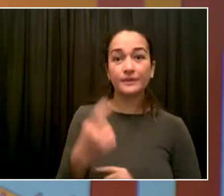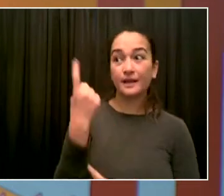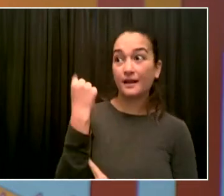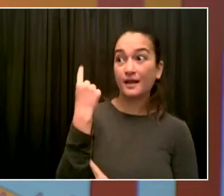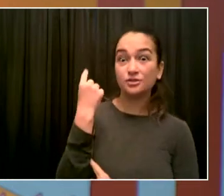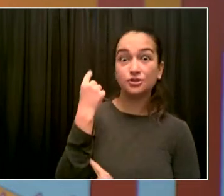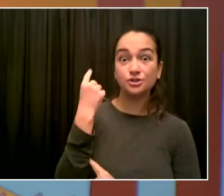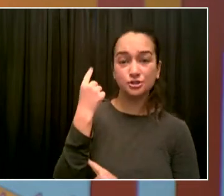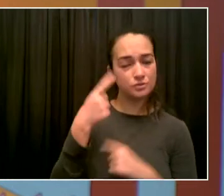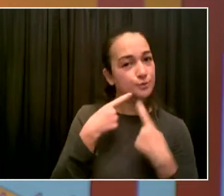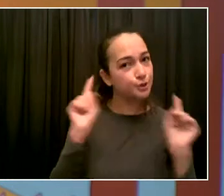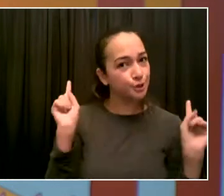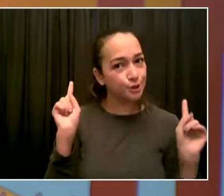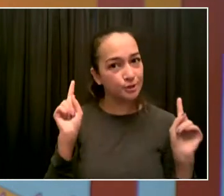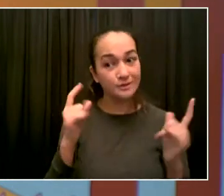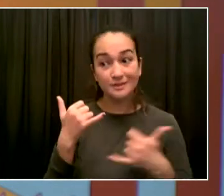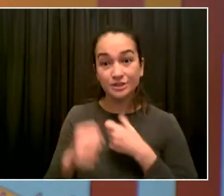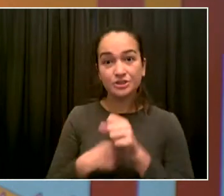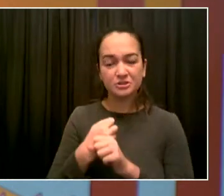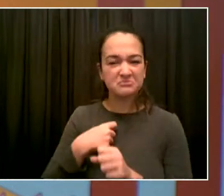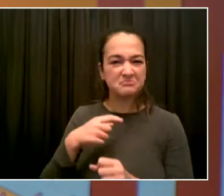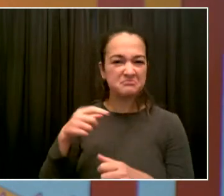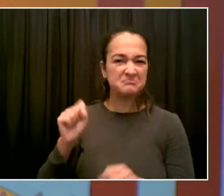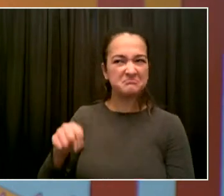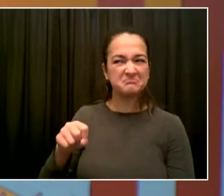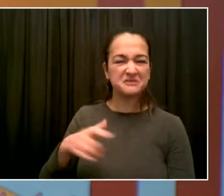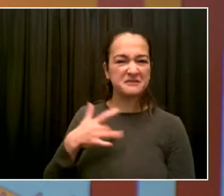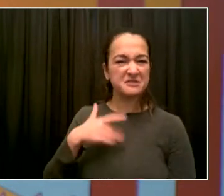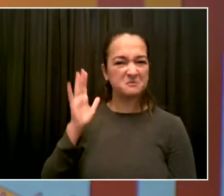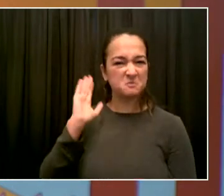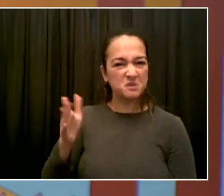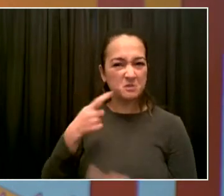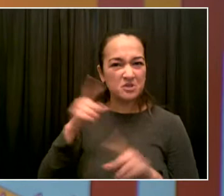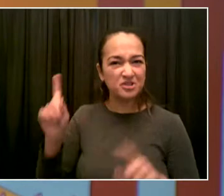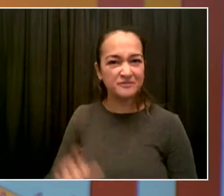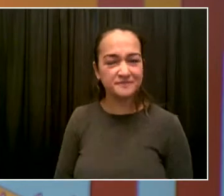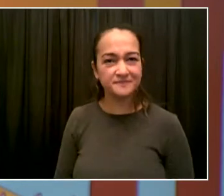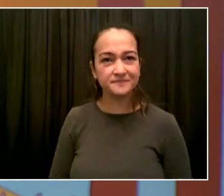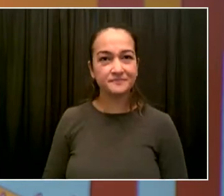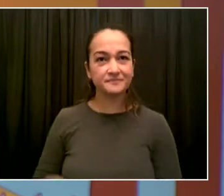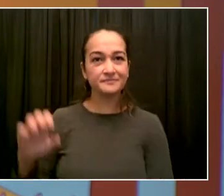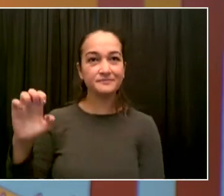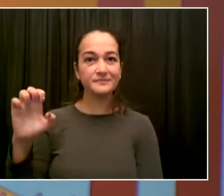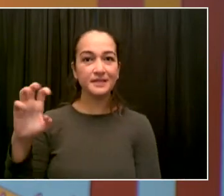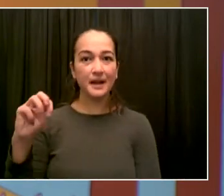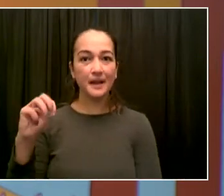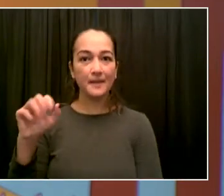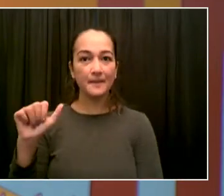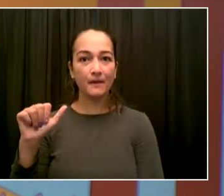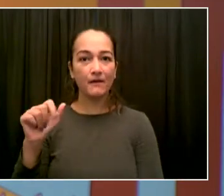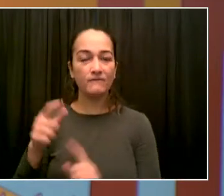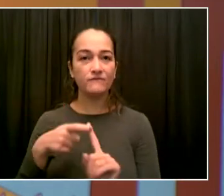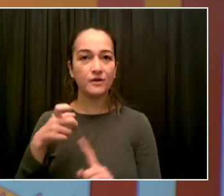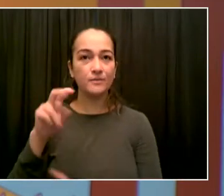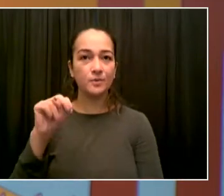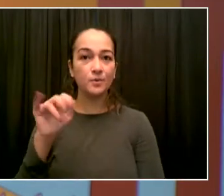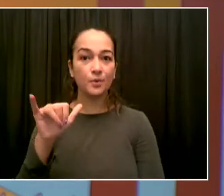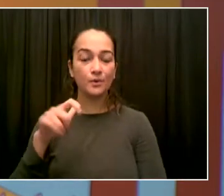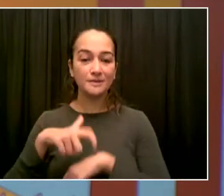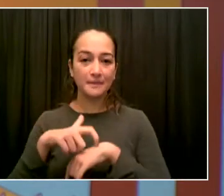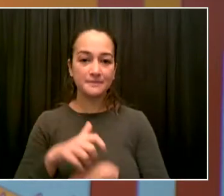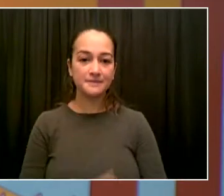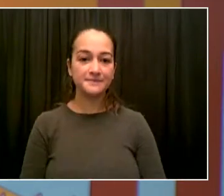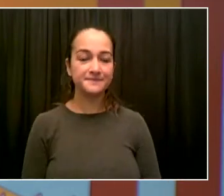Hi, good morning, Mayor. I'm wondering, with the good news about the Pfizer vaccine for kids, are you reconsidering